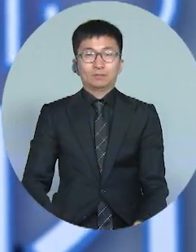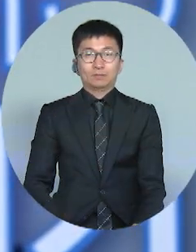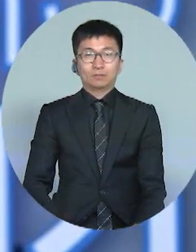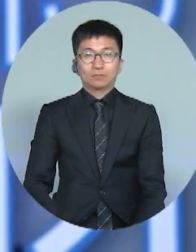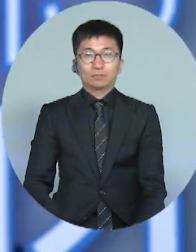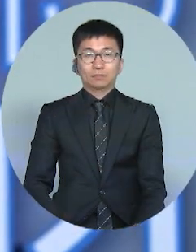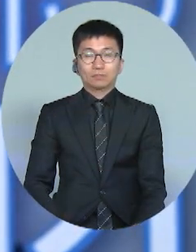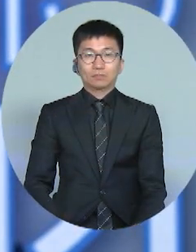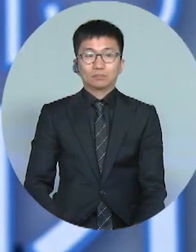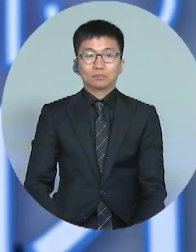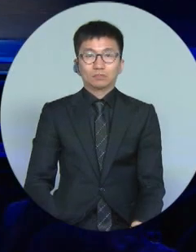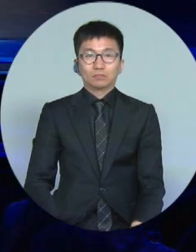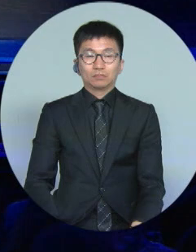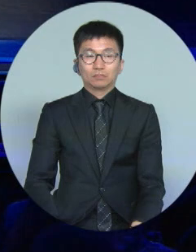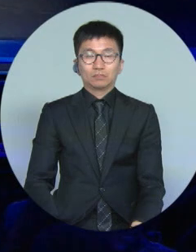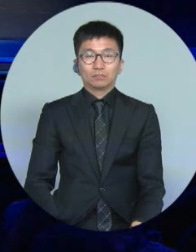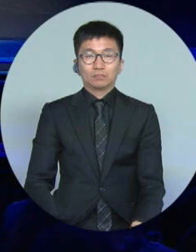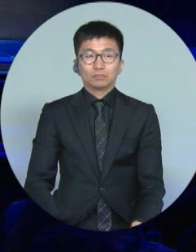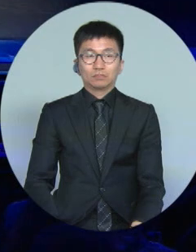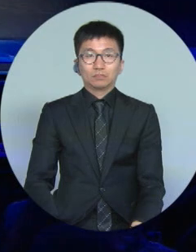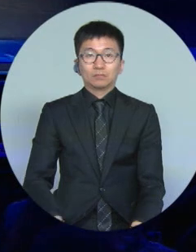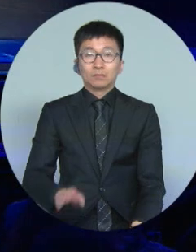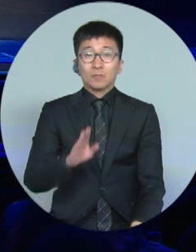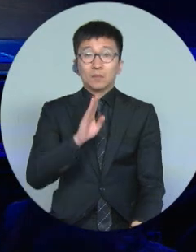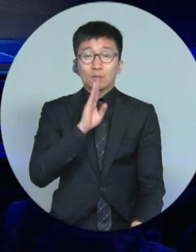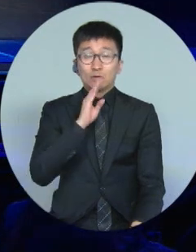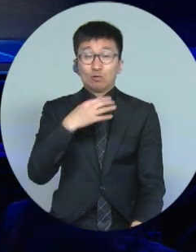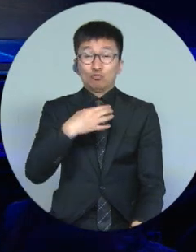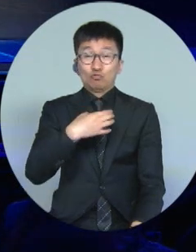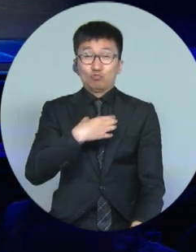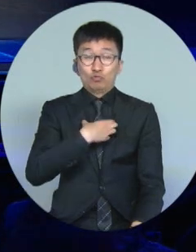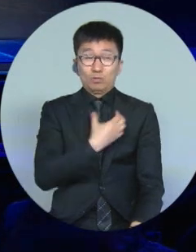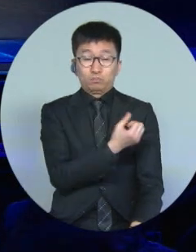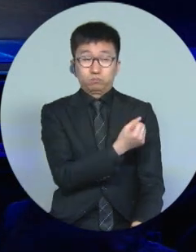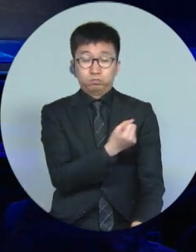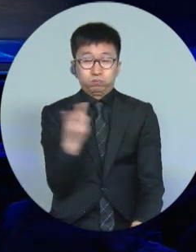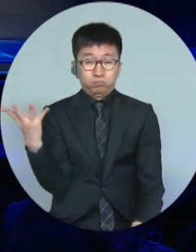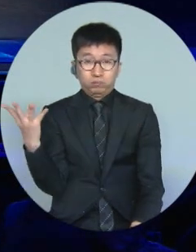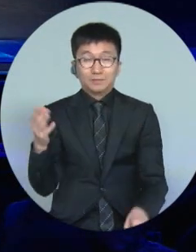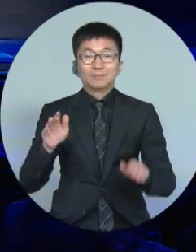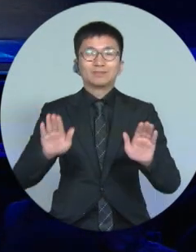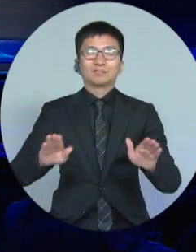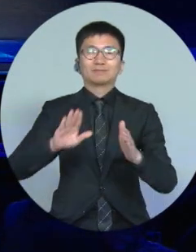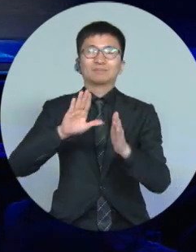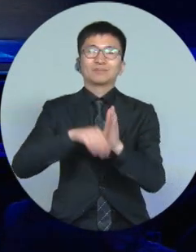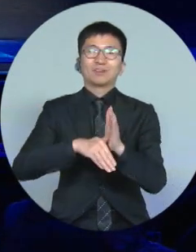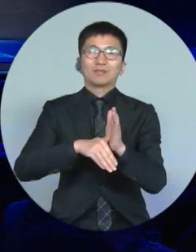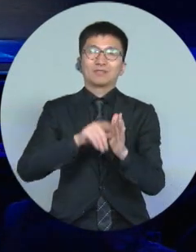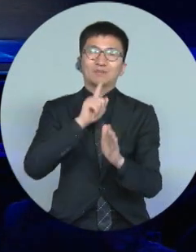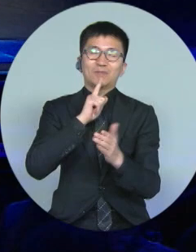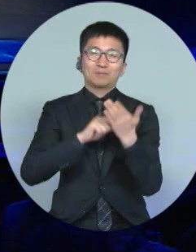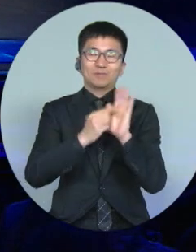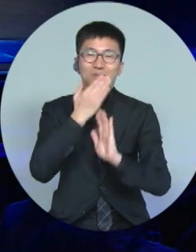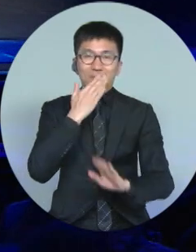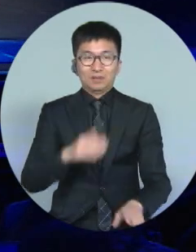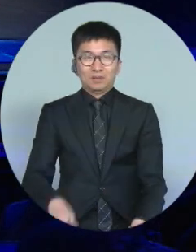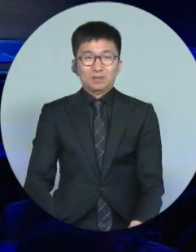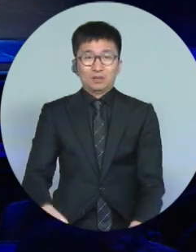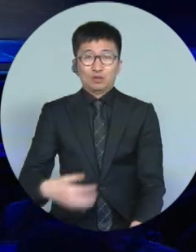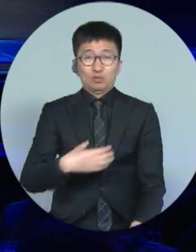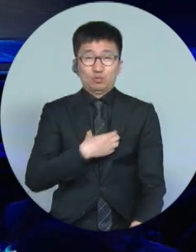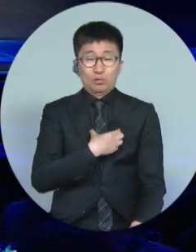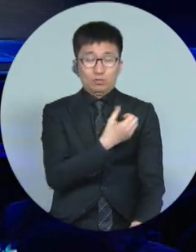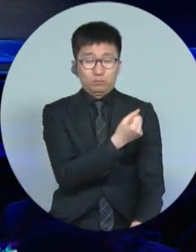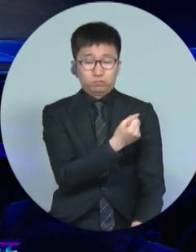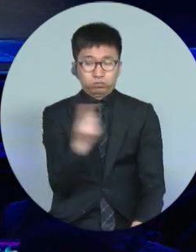polycrisis. There are many crises that are happening all simultaneously. There's the crisis of the